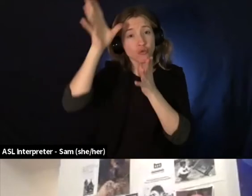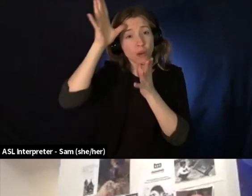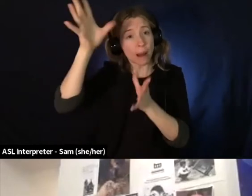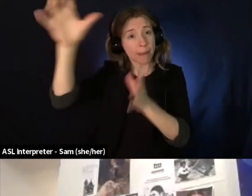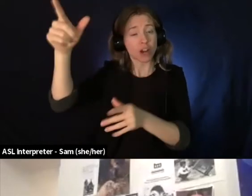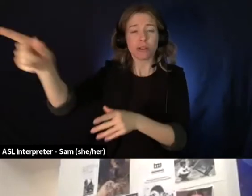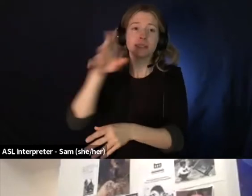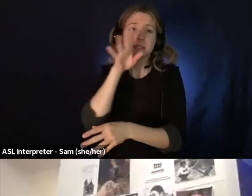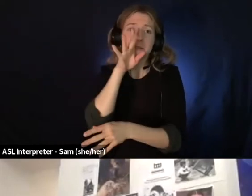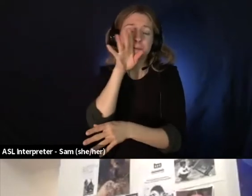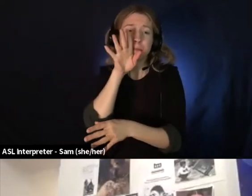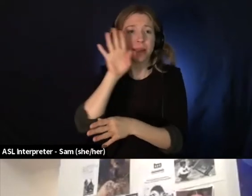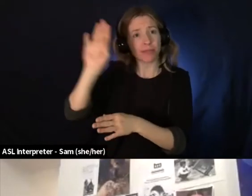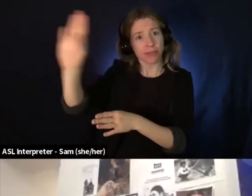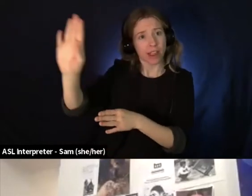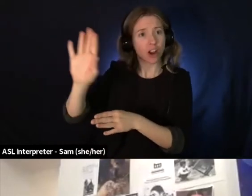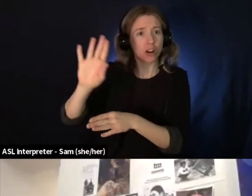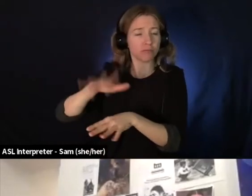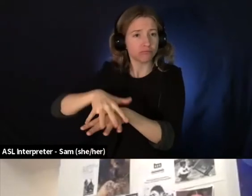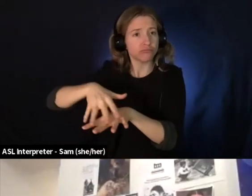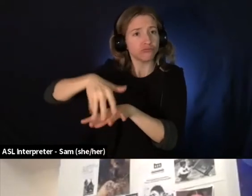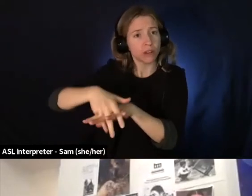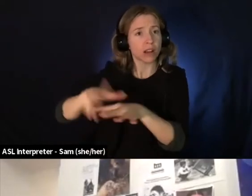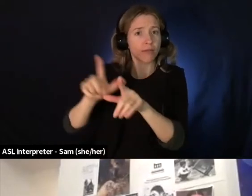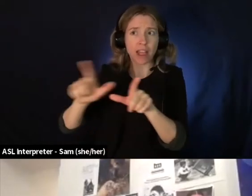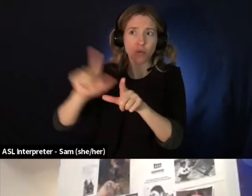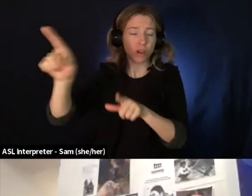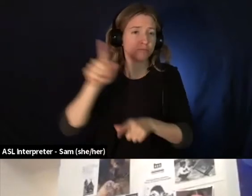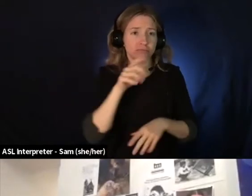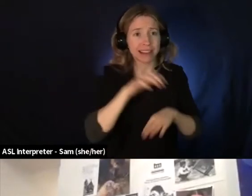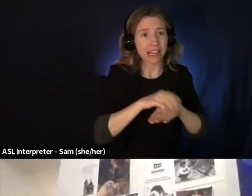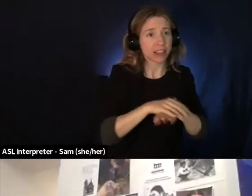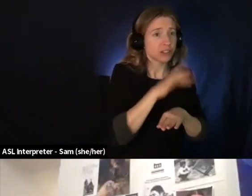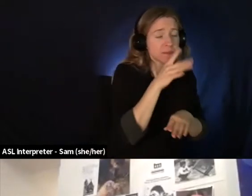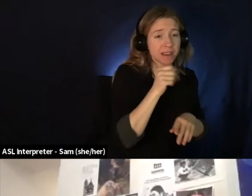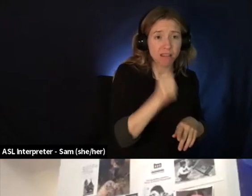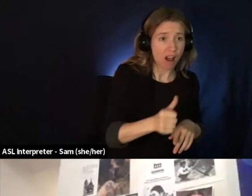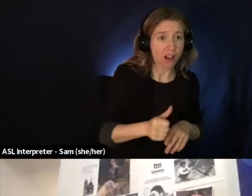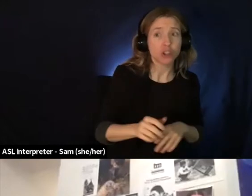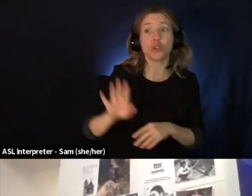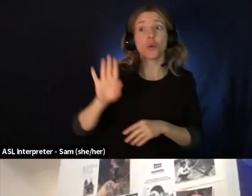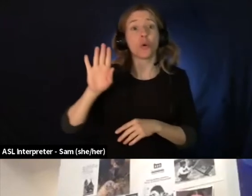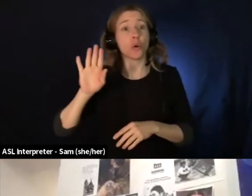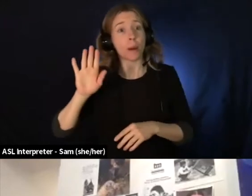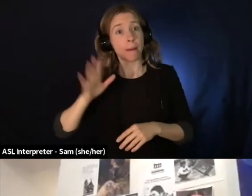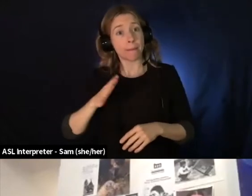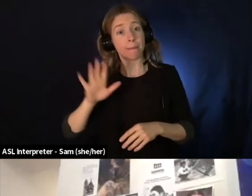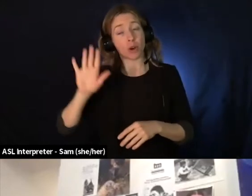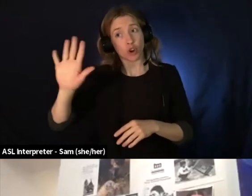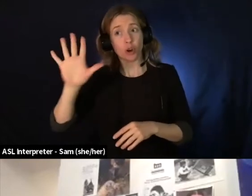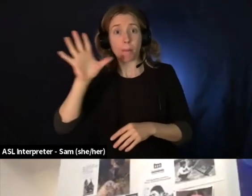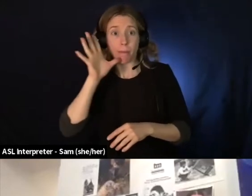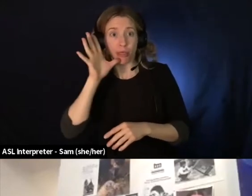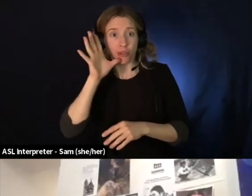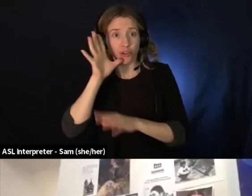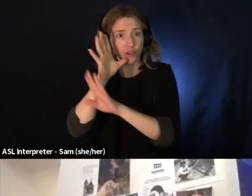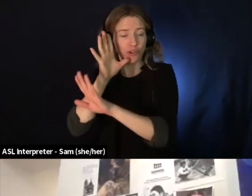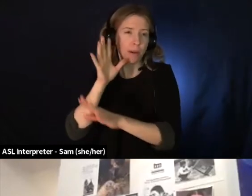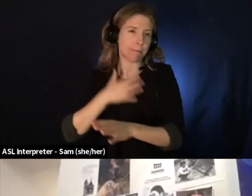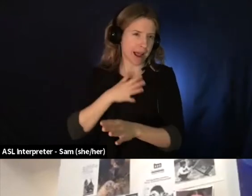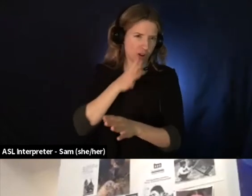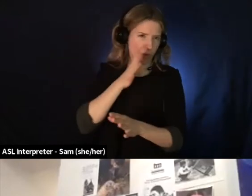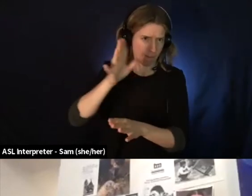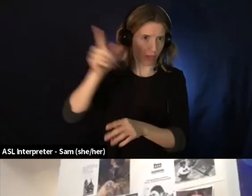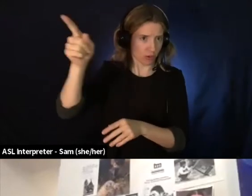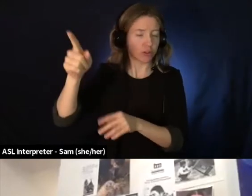Her mother had to go to Detroit to get domestic work, and to bring money in, and